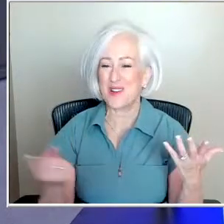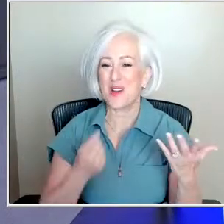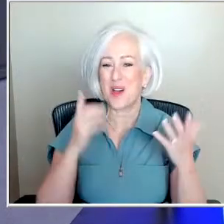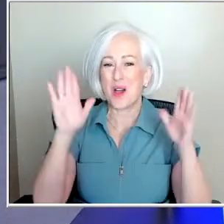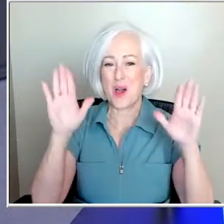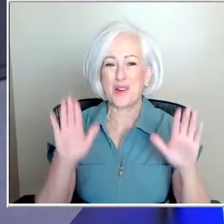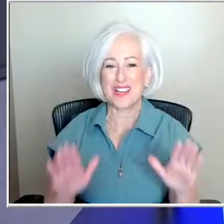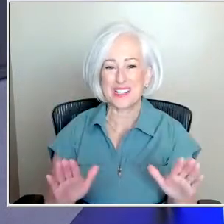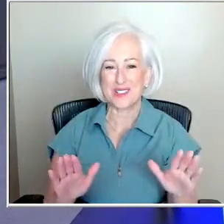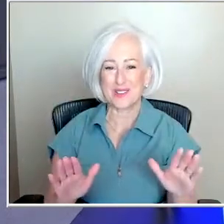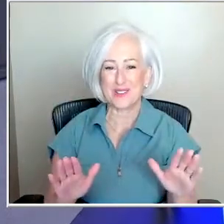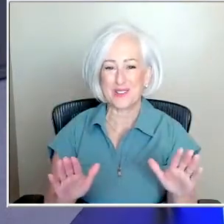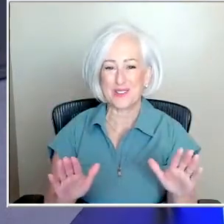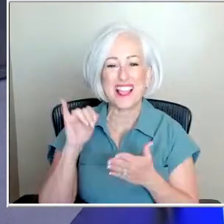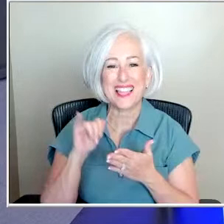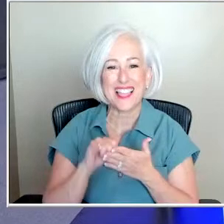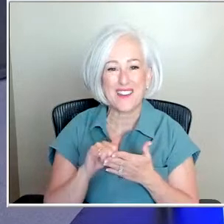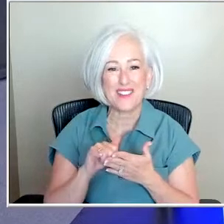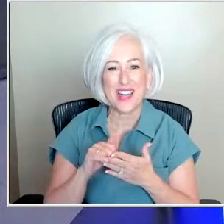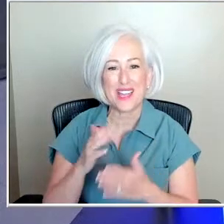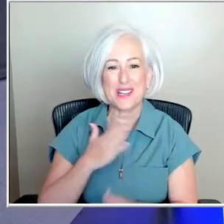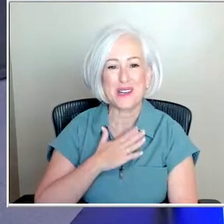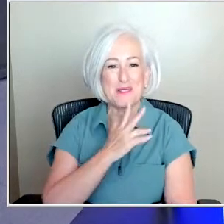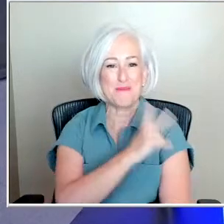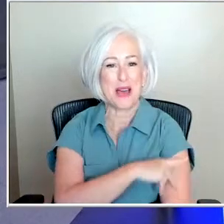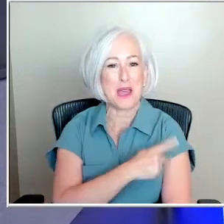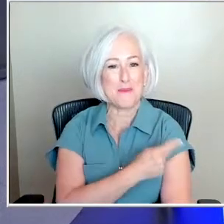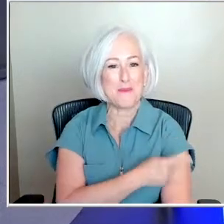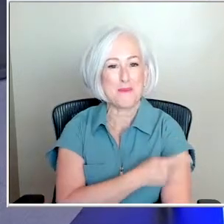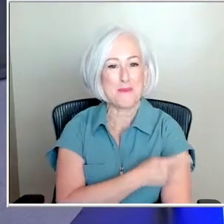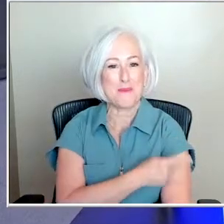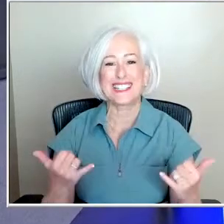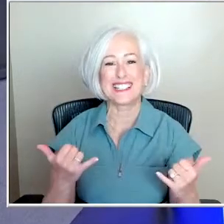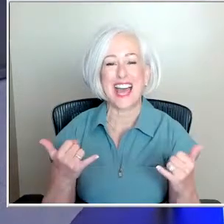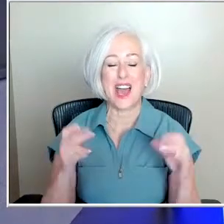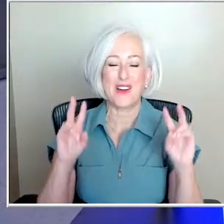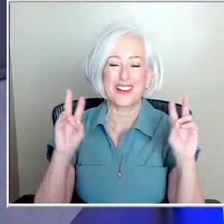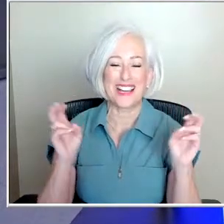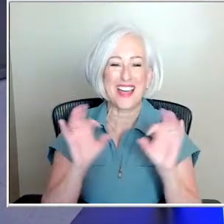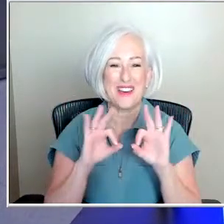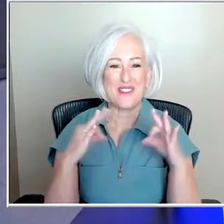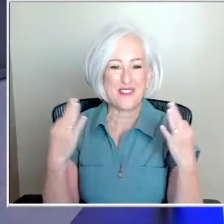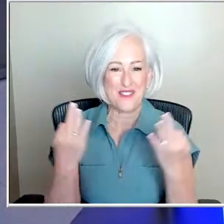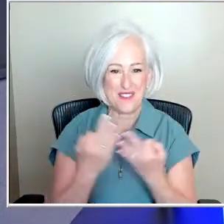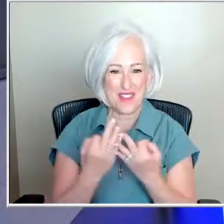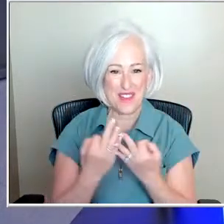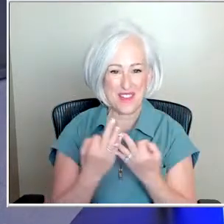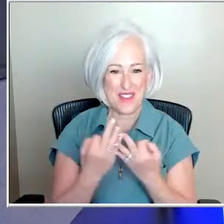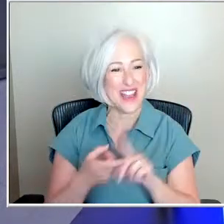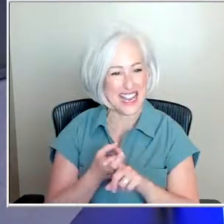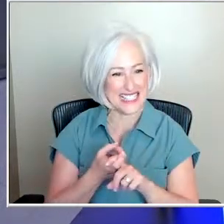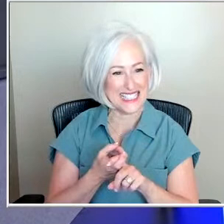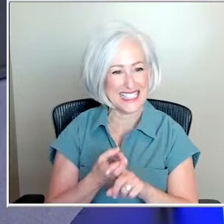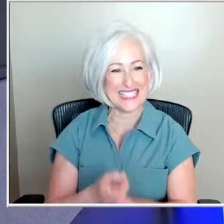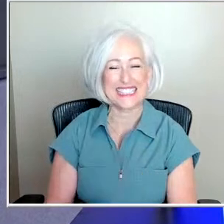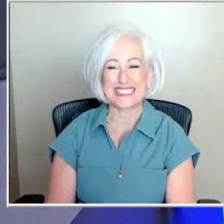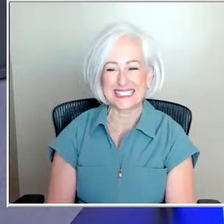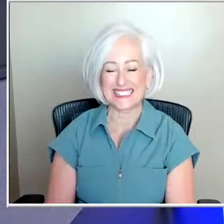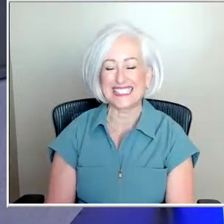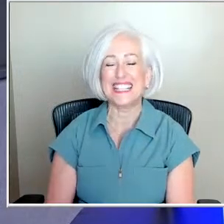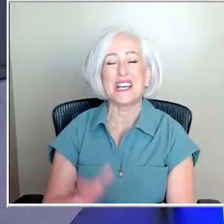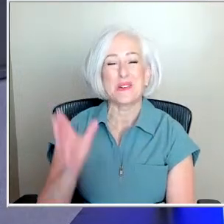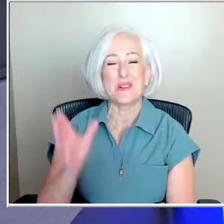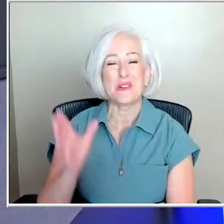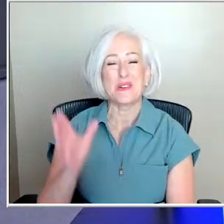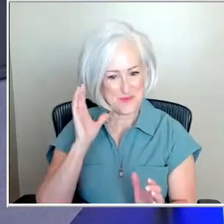this. Okay, Kaleigh is my patient and now become a family and a personal friend. Yes, yes. And we're going to hear all about it today.